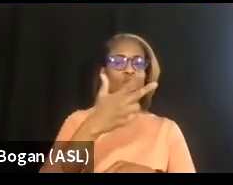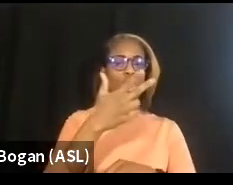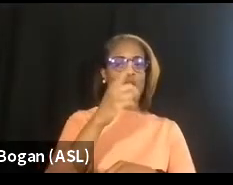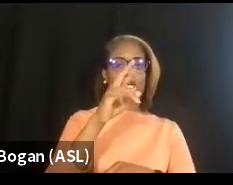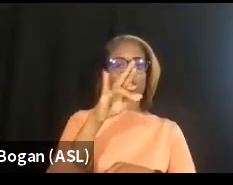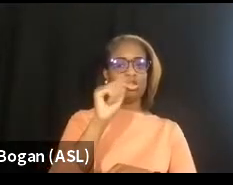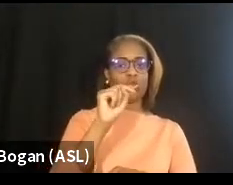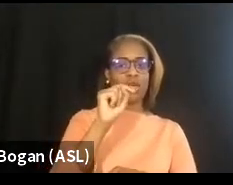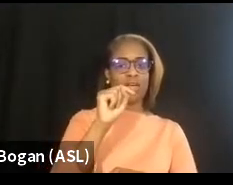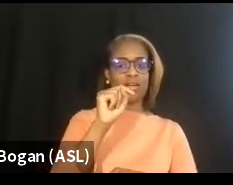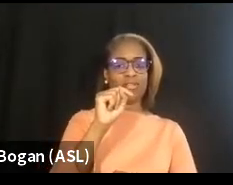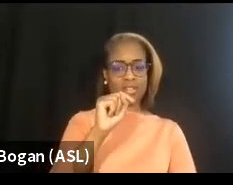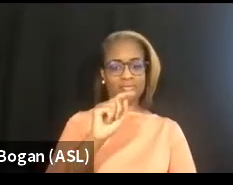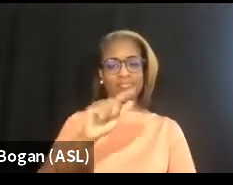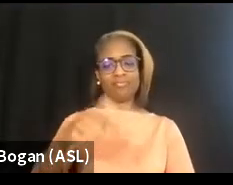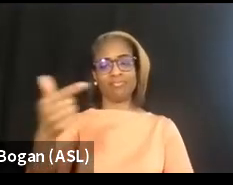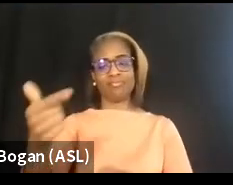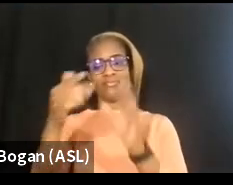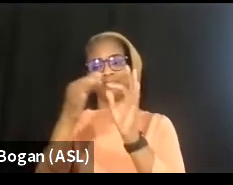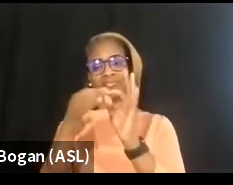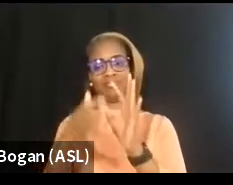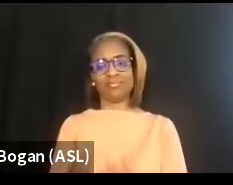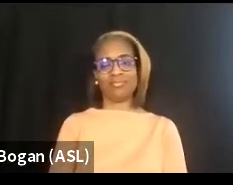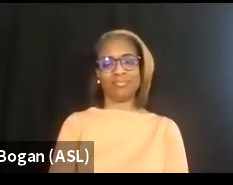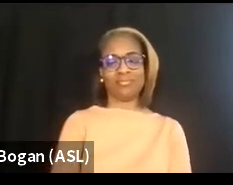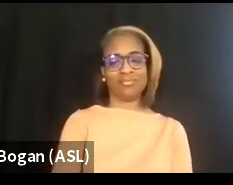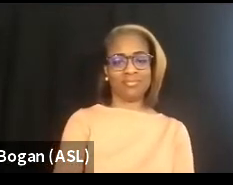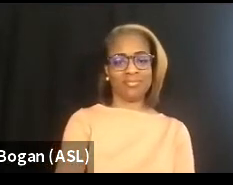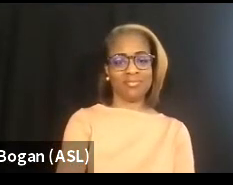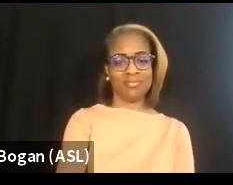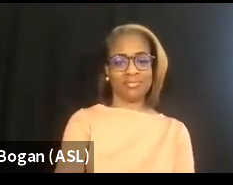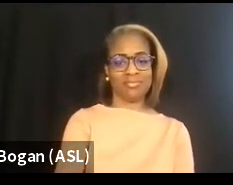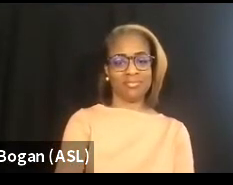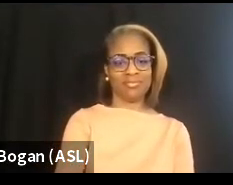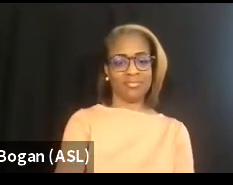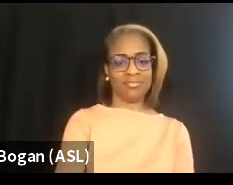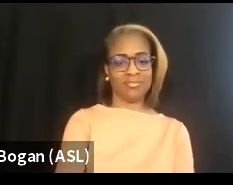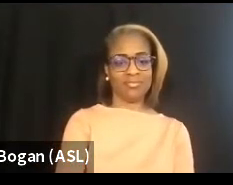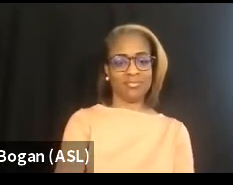Thank you, Mr. Chair. Let me share my screen here.